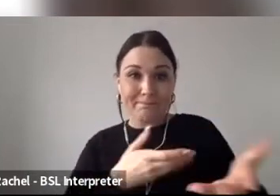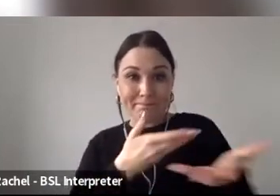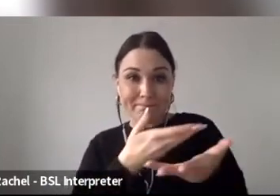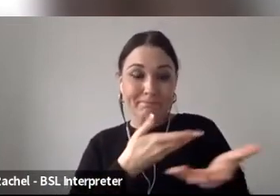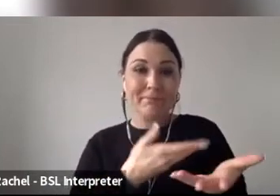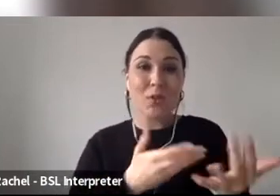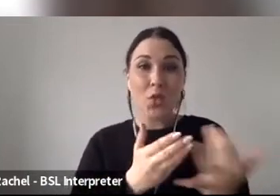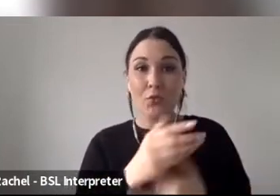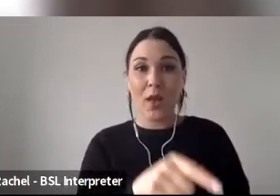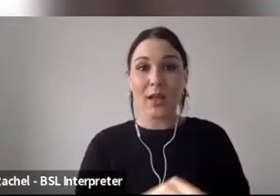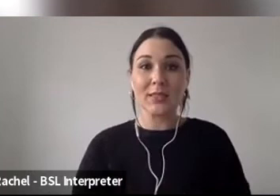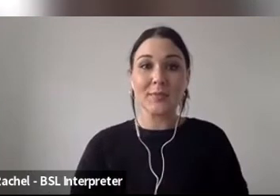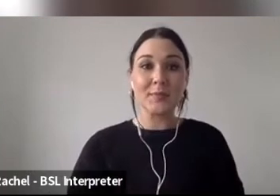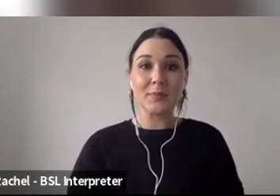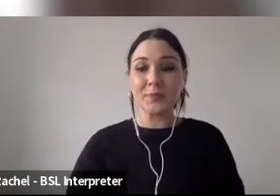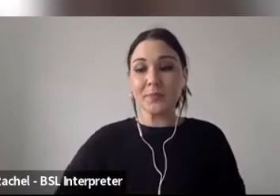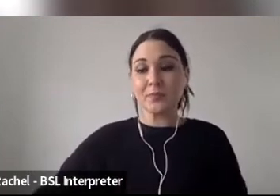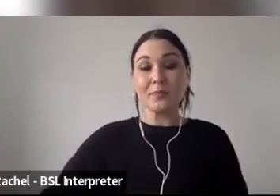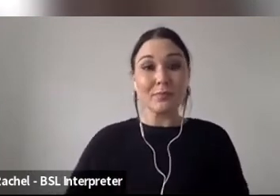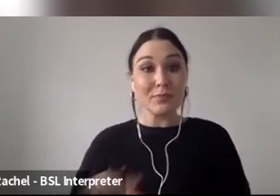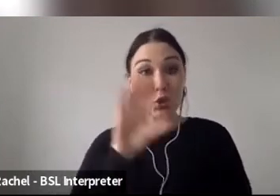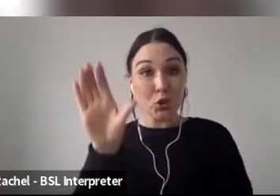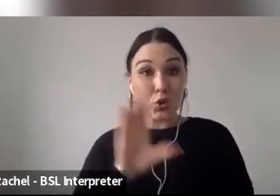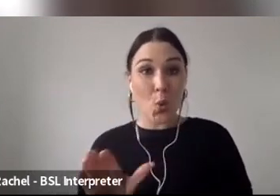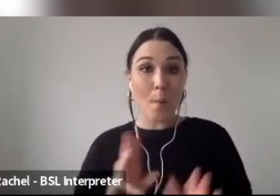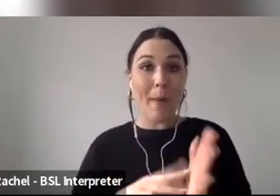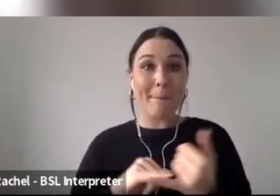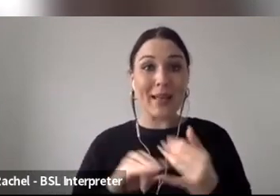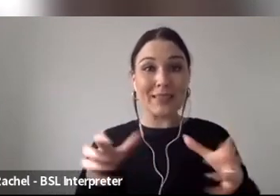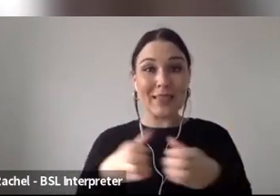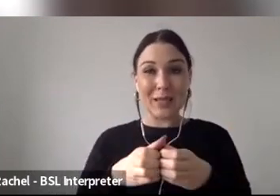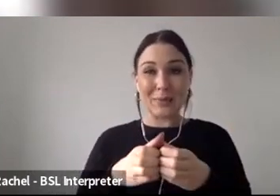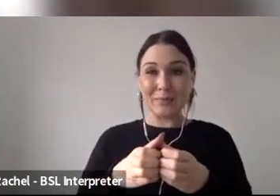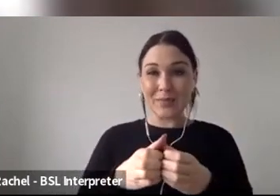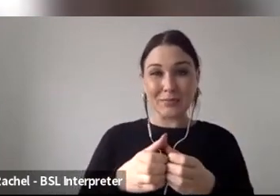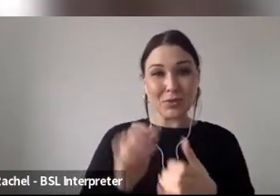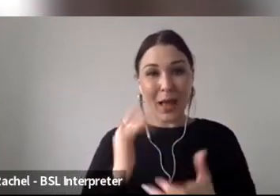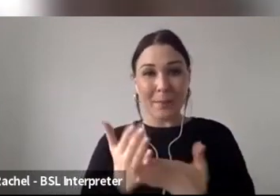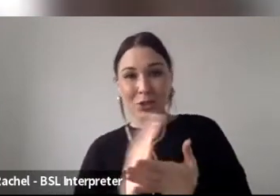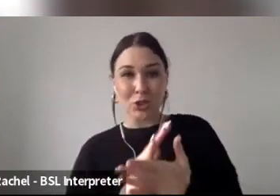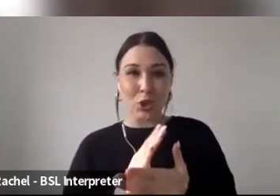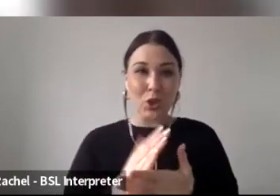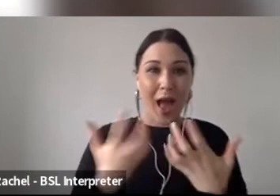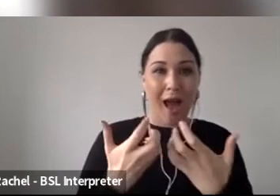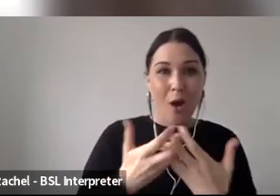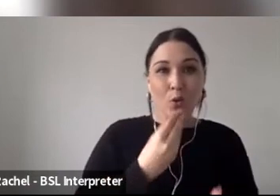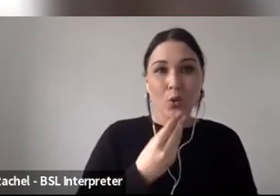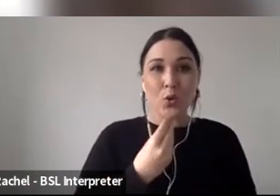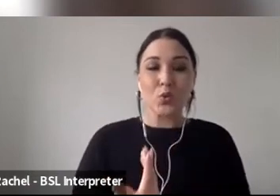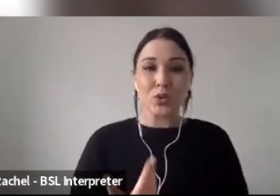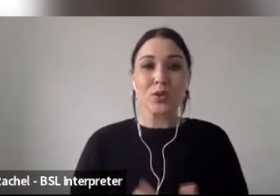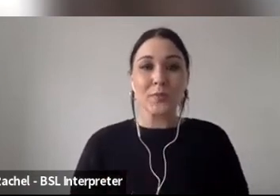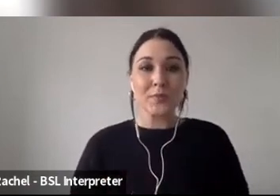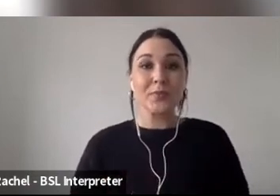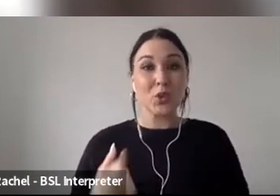not always obvious on Teams or Zoom how to use the captions. So